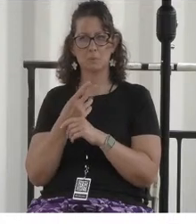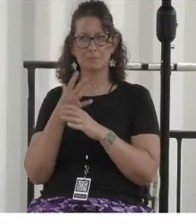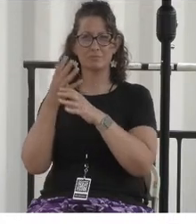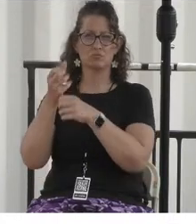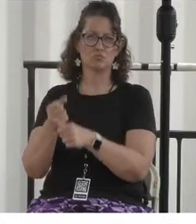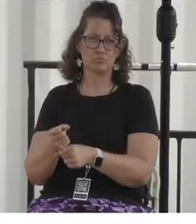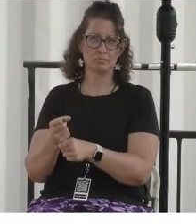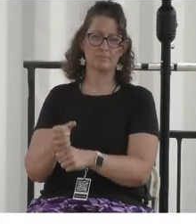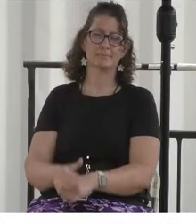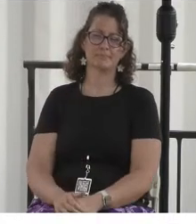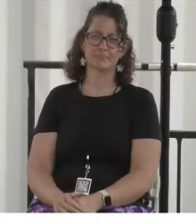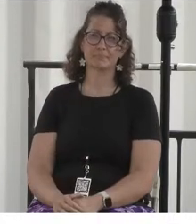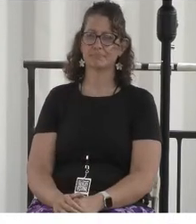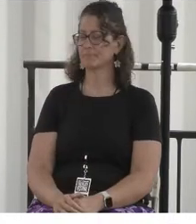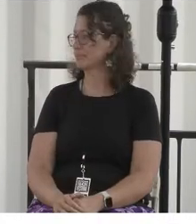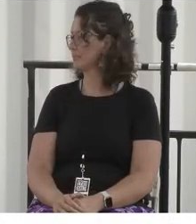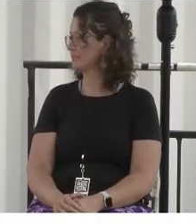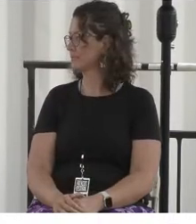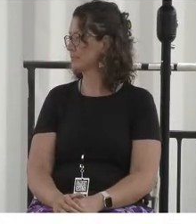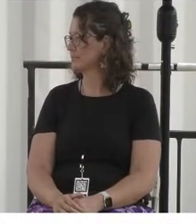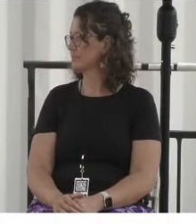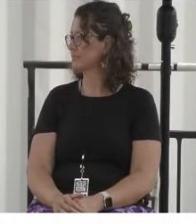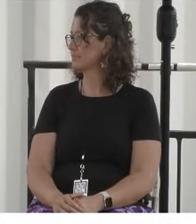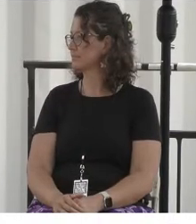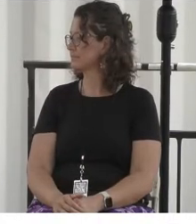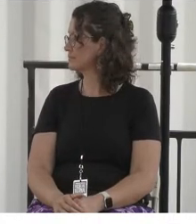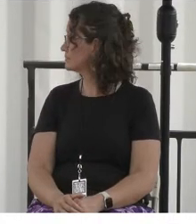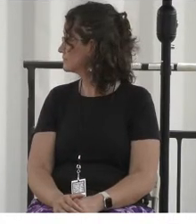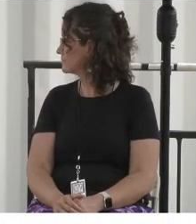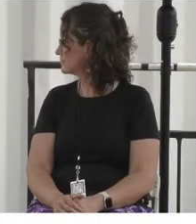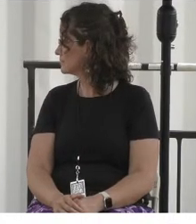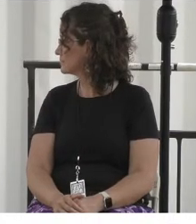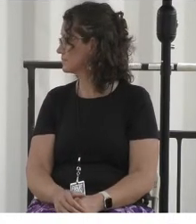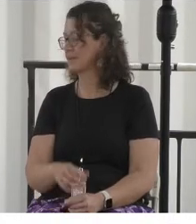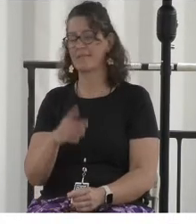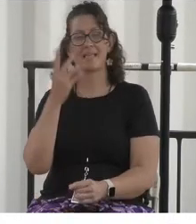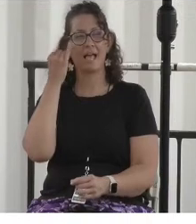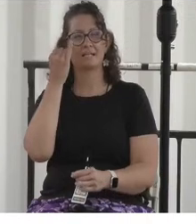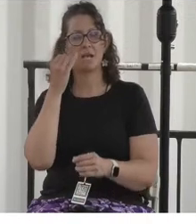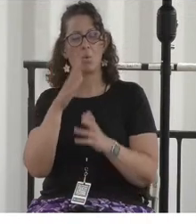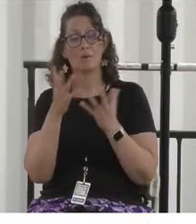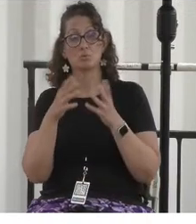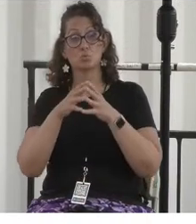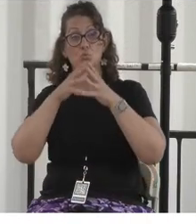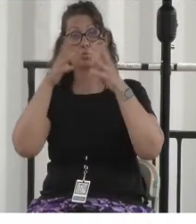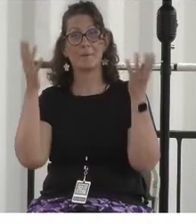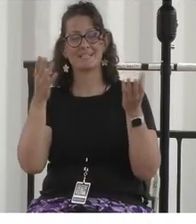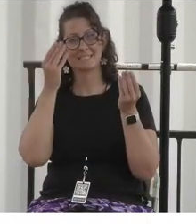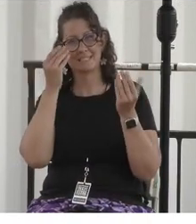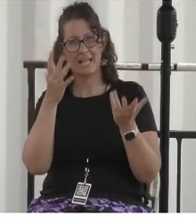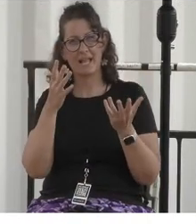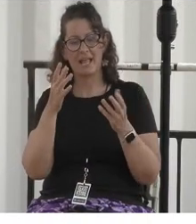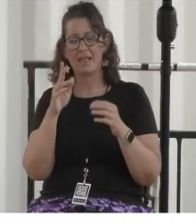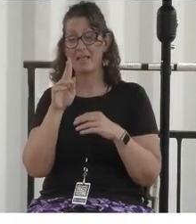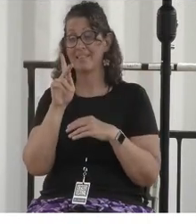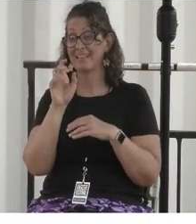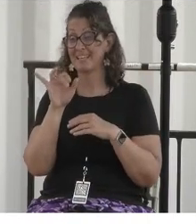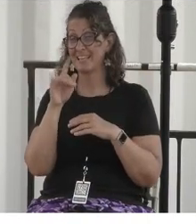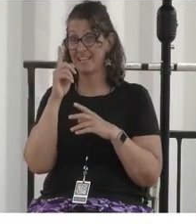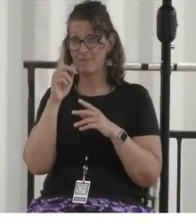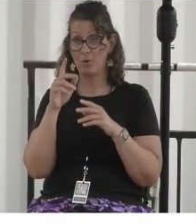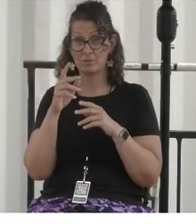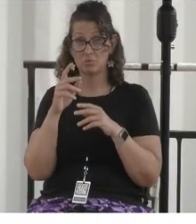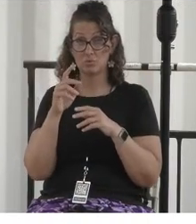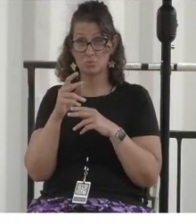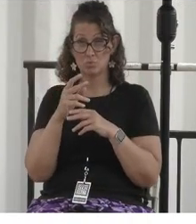I think touching on the idea of like what is too much data, the key for training all of these machine learning algorithms